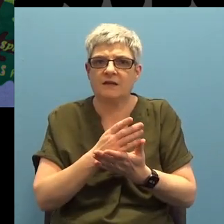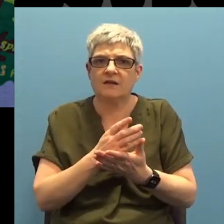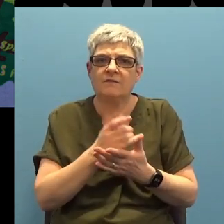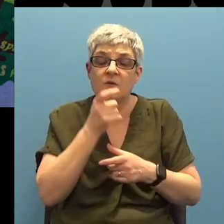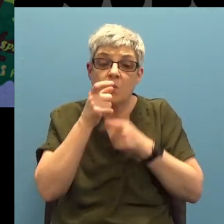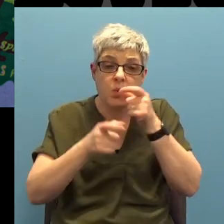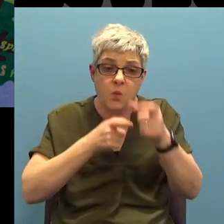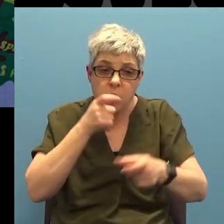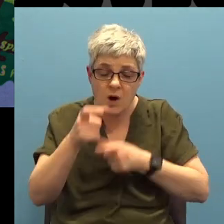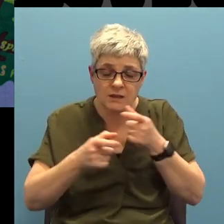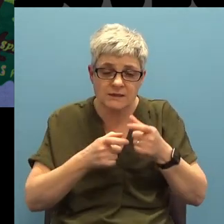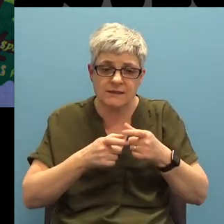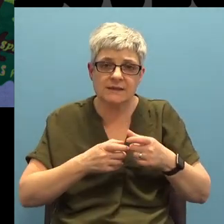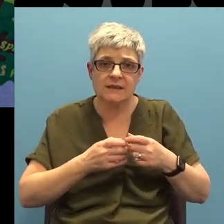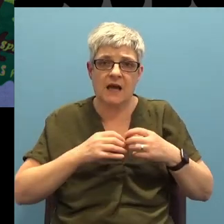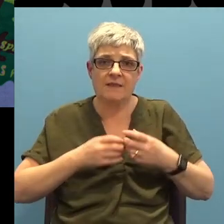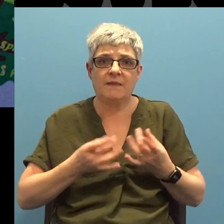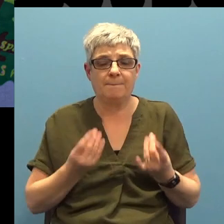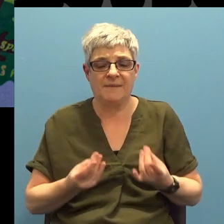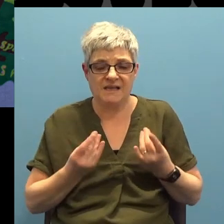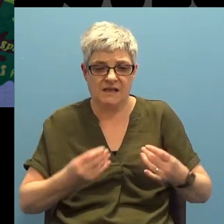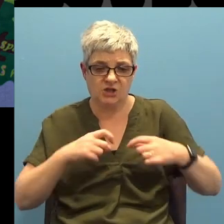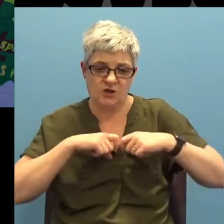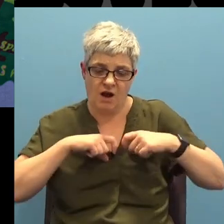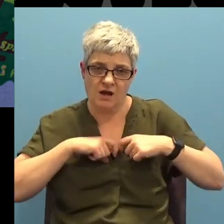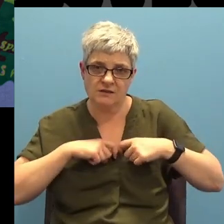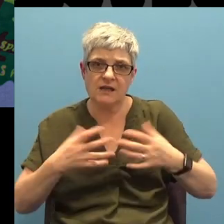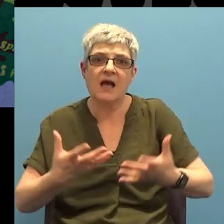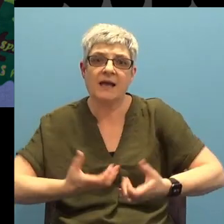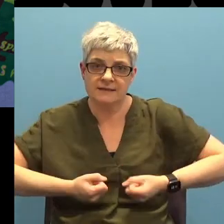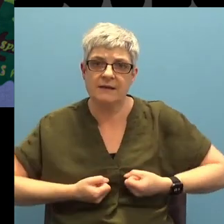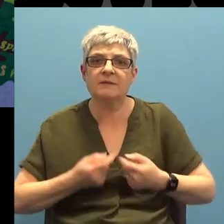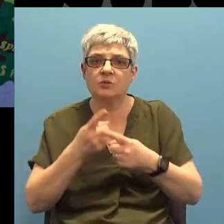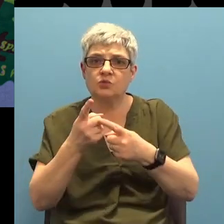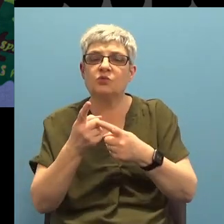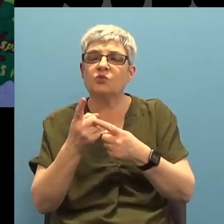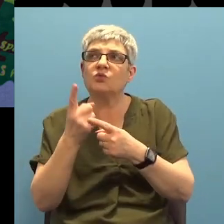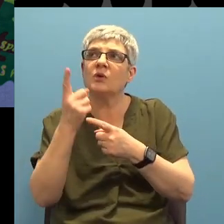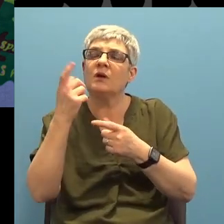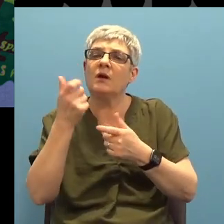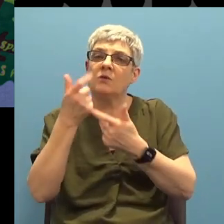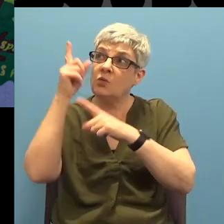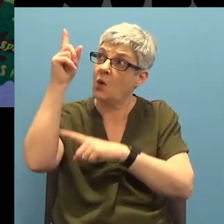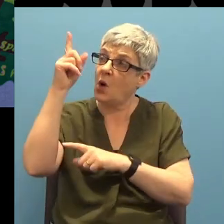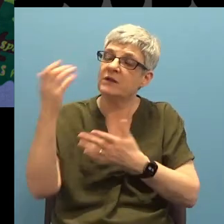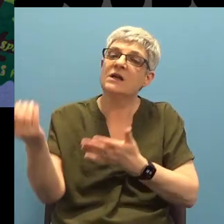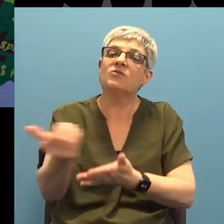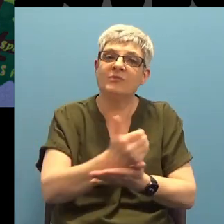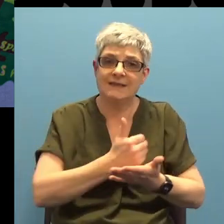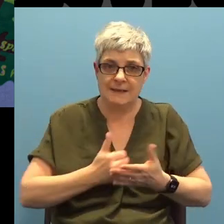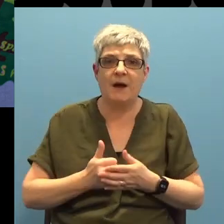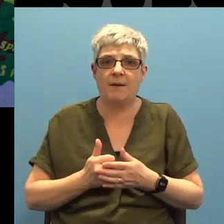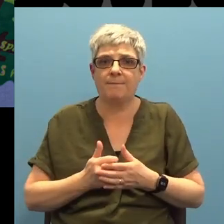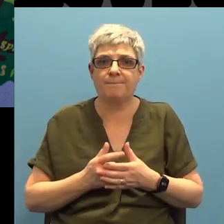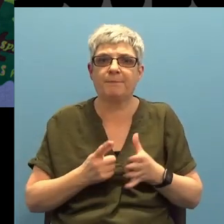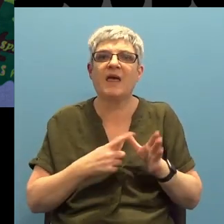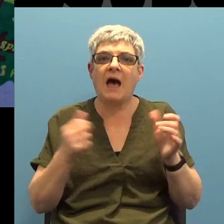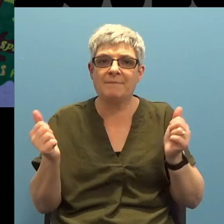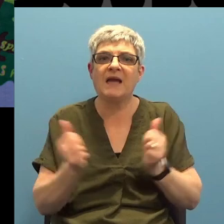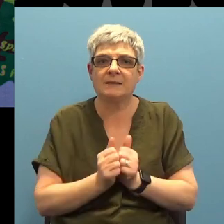of all our hearts be acceptable to you, our God and our Redeemer. Amen.